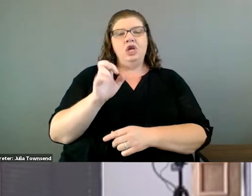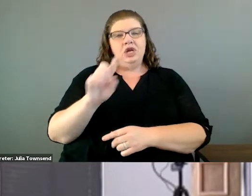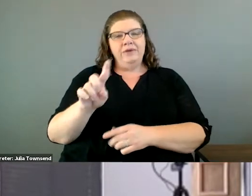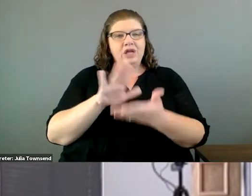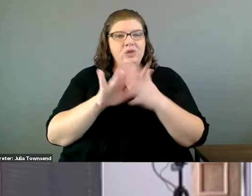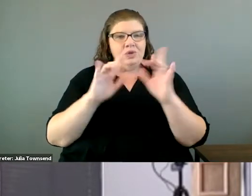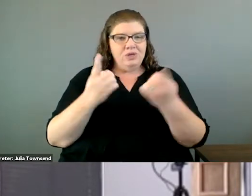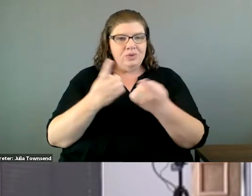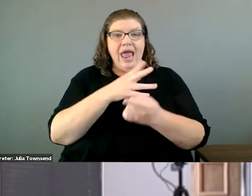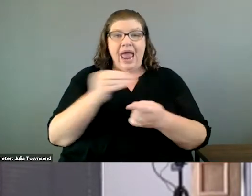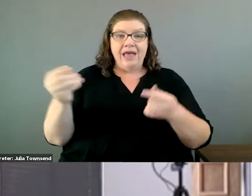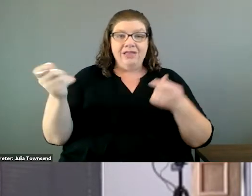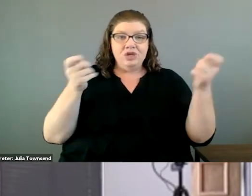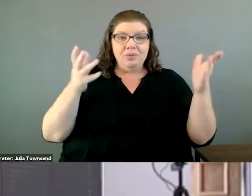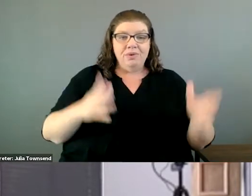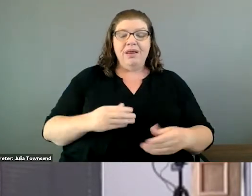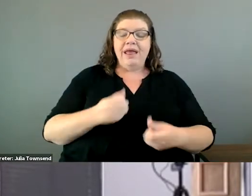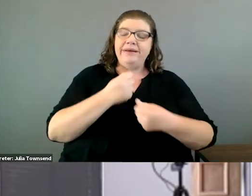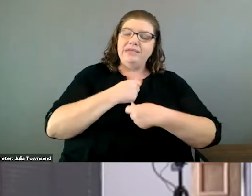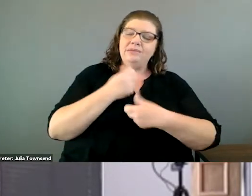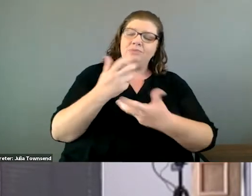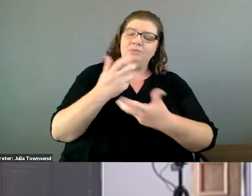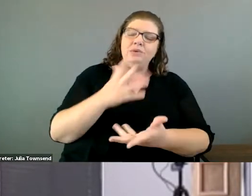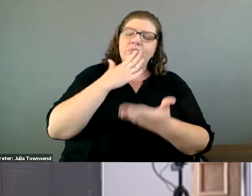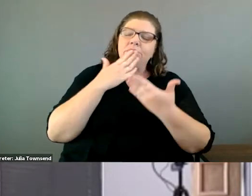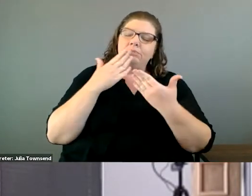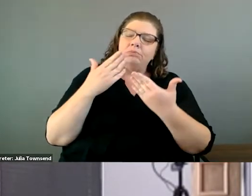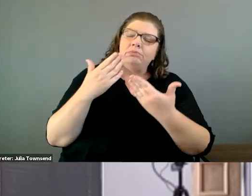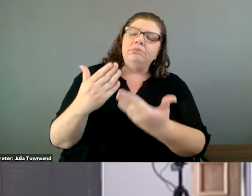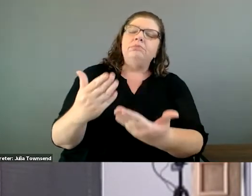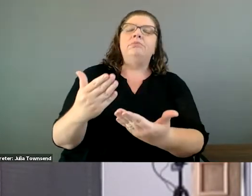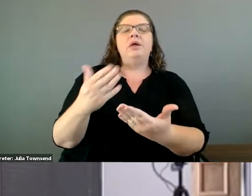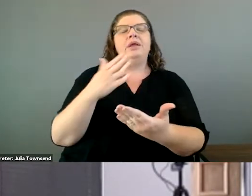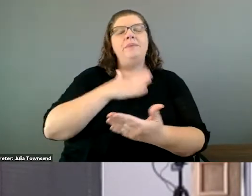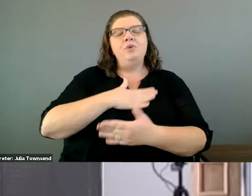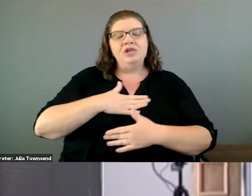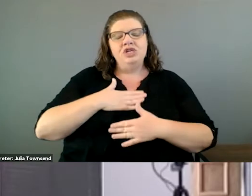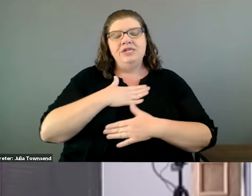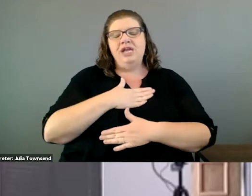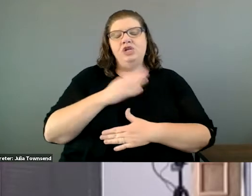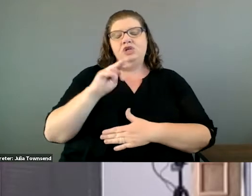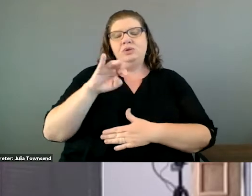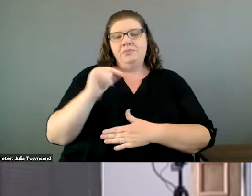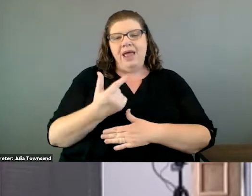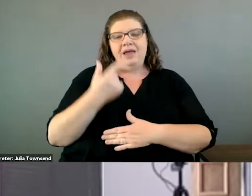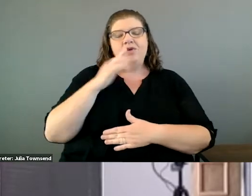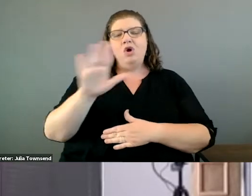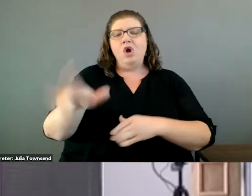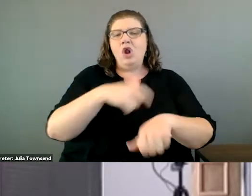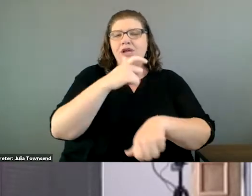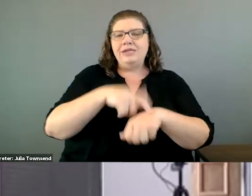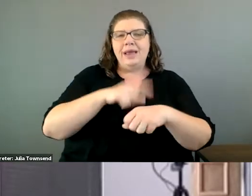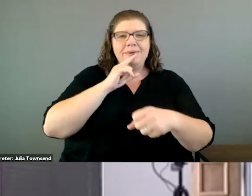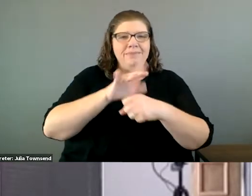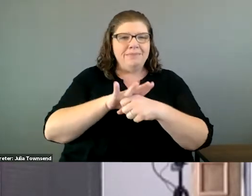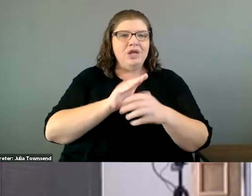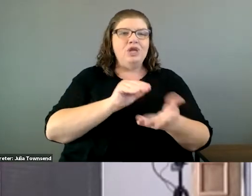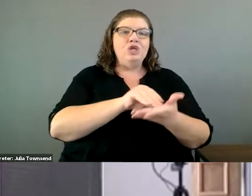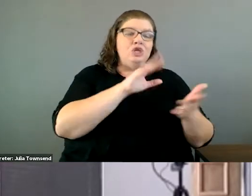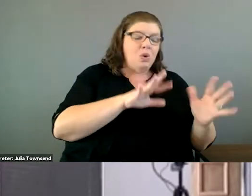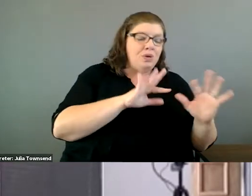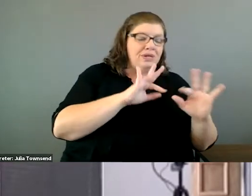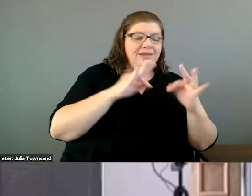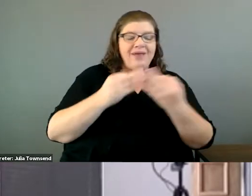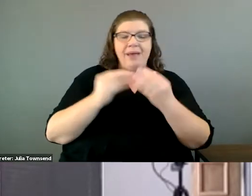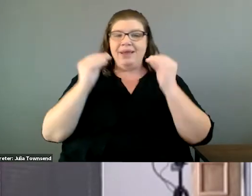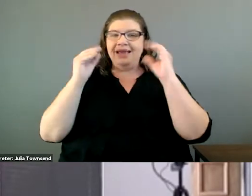superintendent express their sincerest gratitude and appreciation to Meg Jate for her longtime commitment to the students, families, and educators of